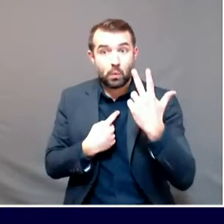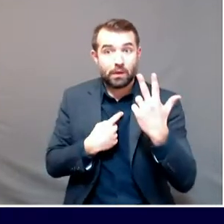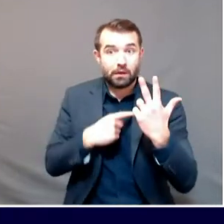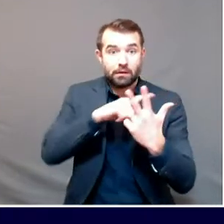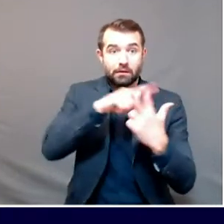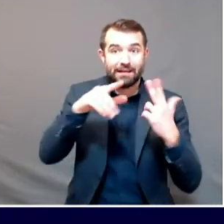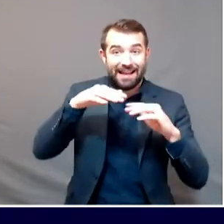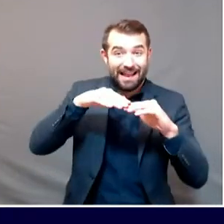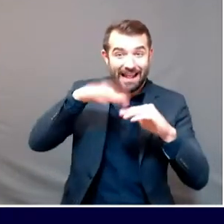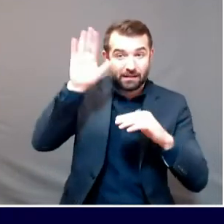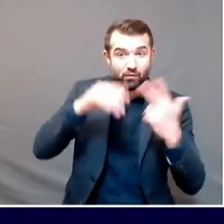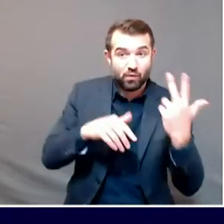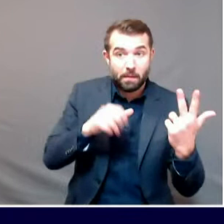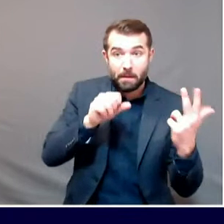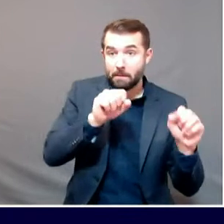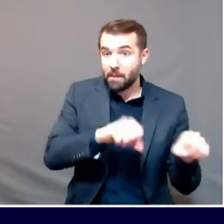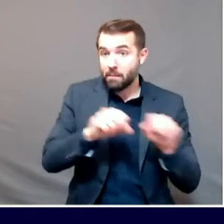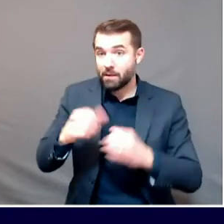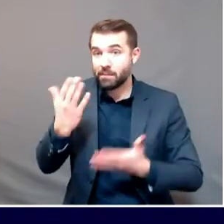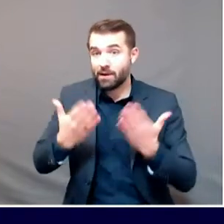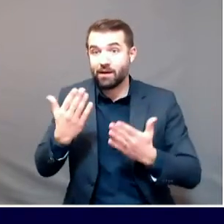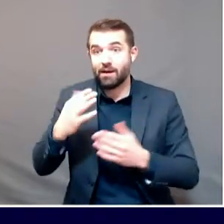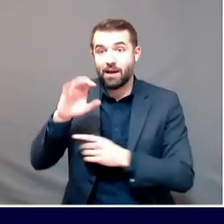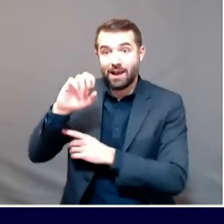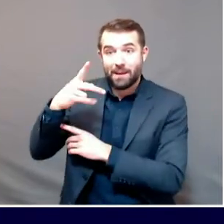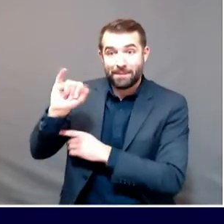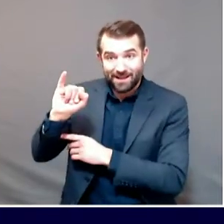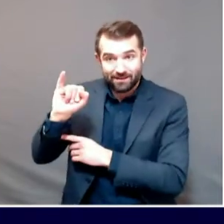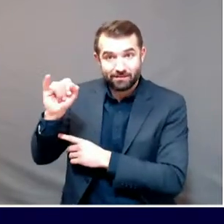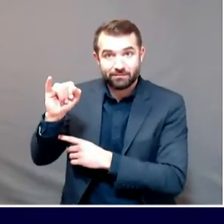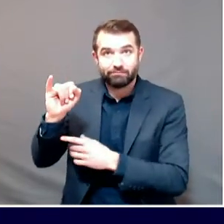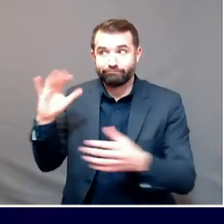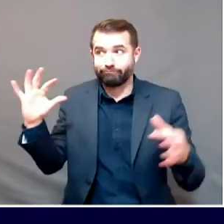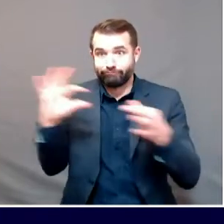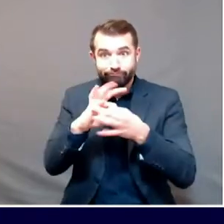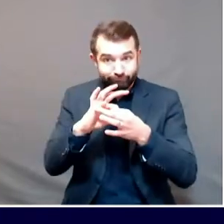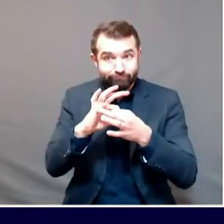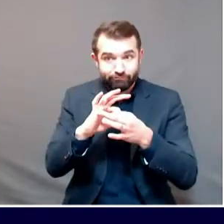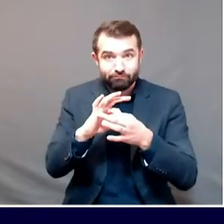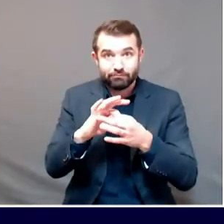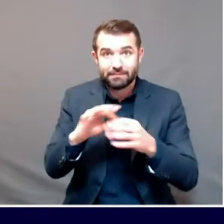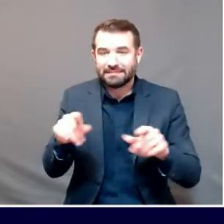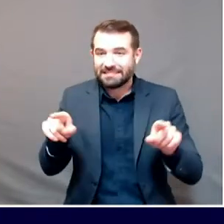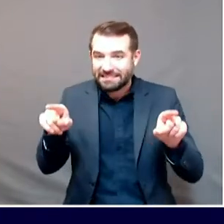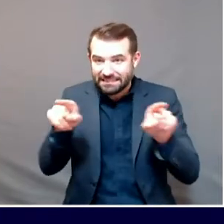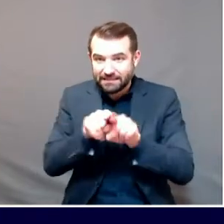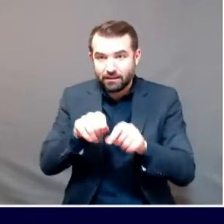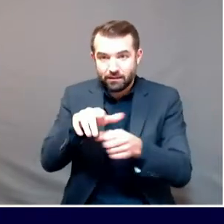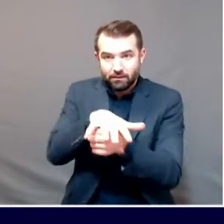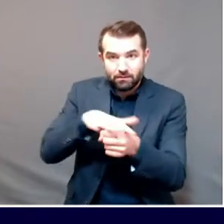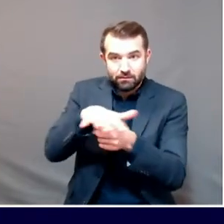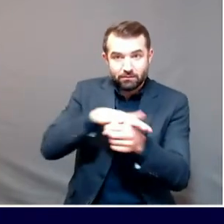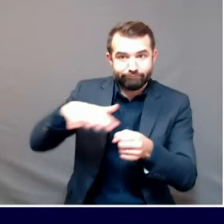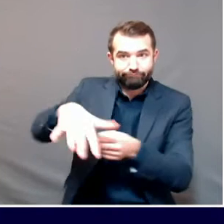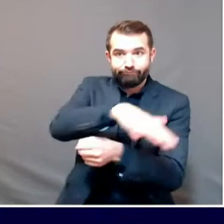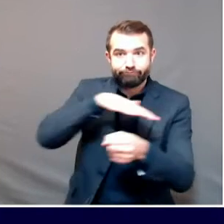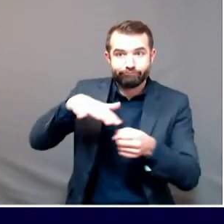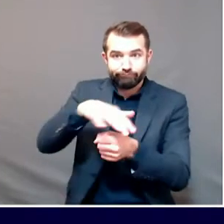epidemiologically linked cases of COVID-19 in a setting. Even though we may be opening an investigation in